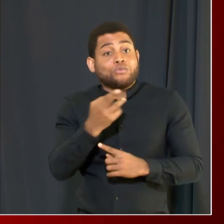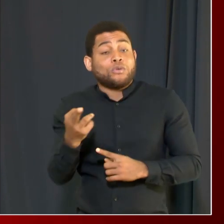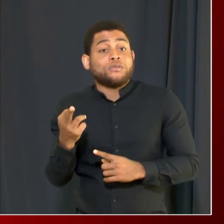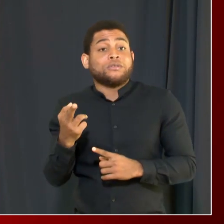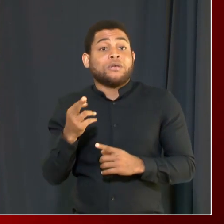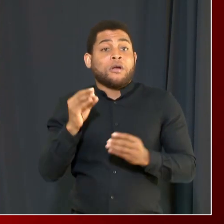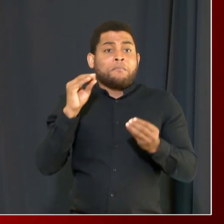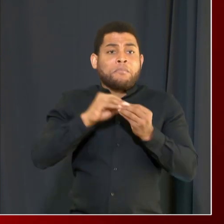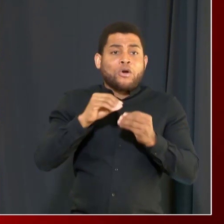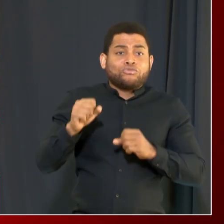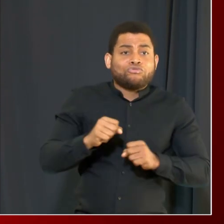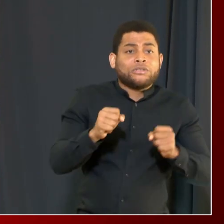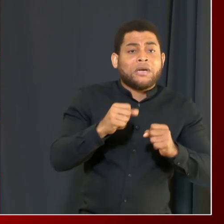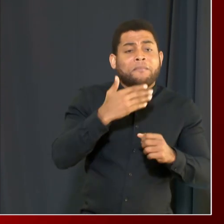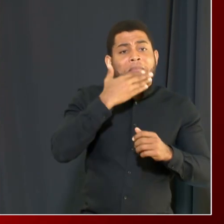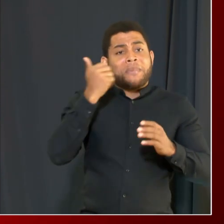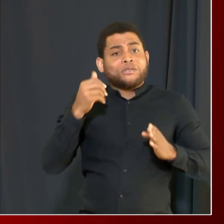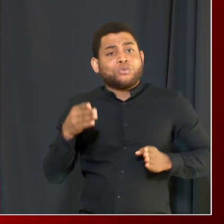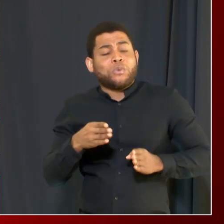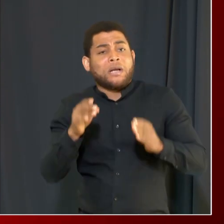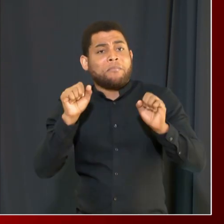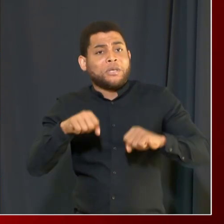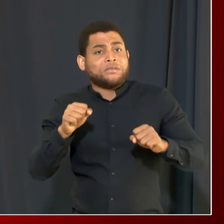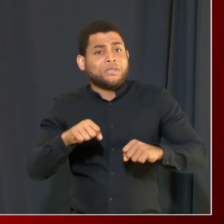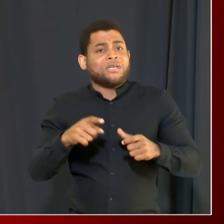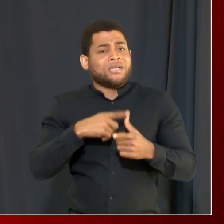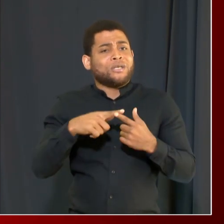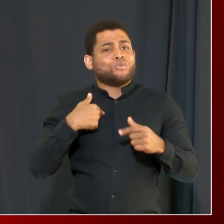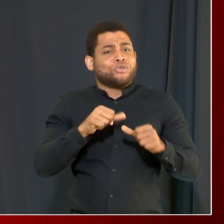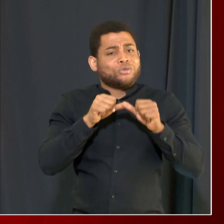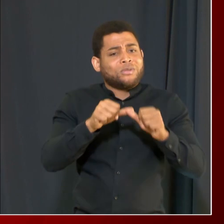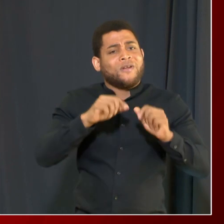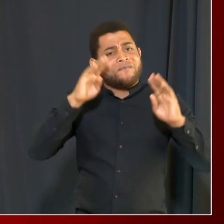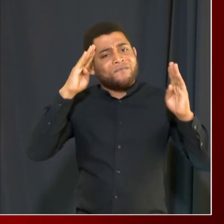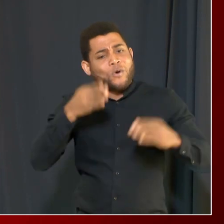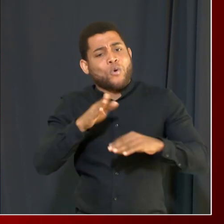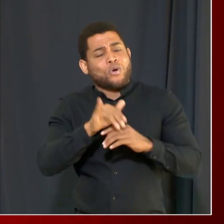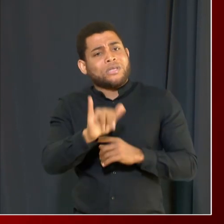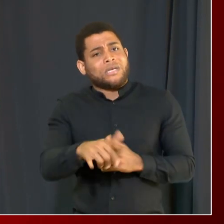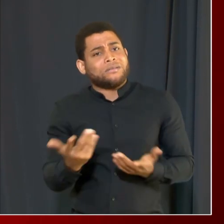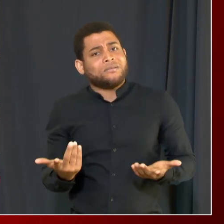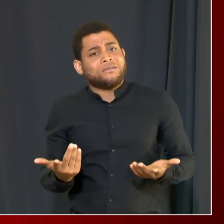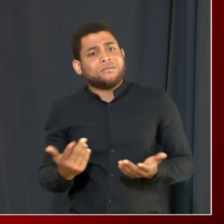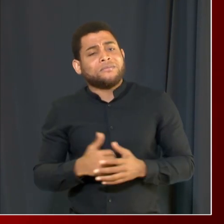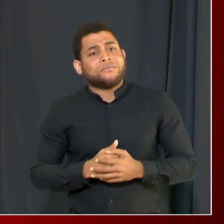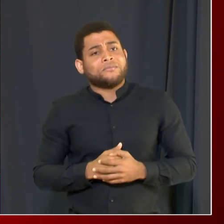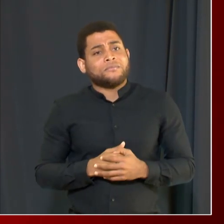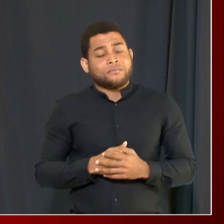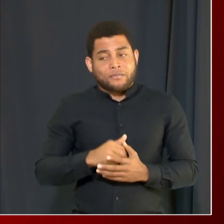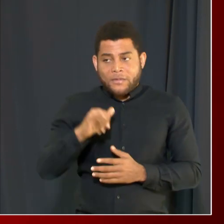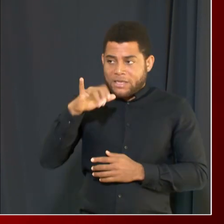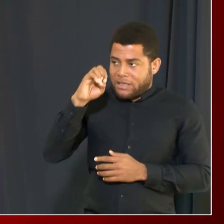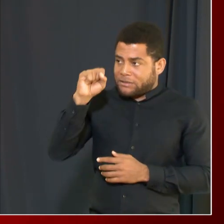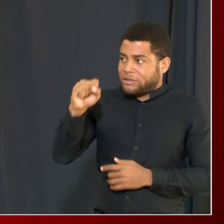strategic and best way possible, and we'll continue to focus on that. Yes.